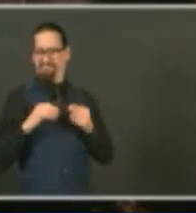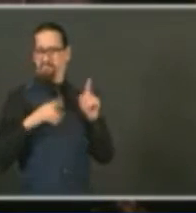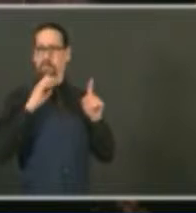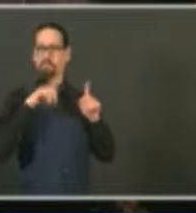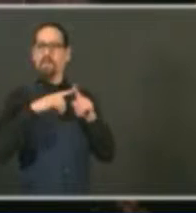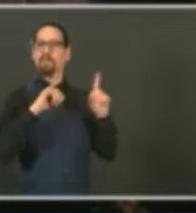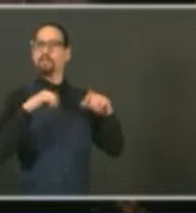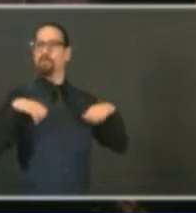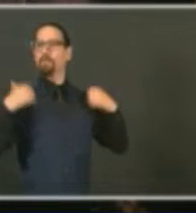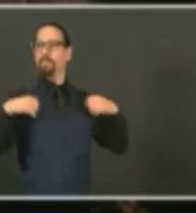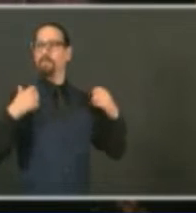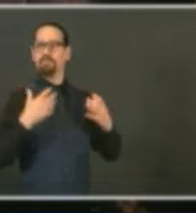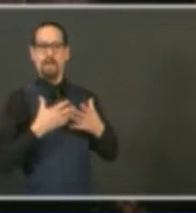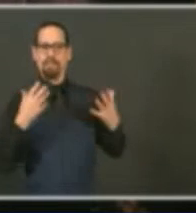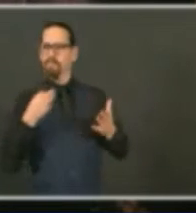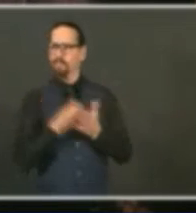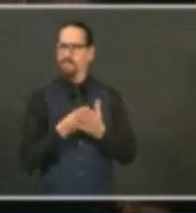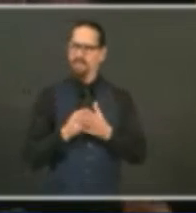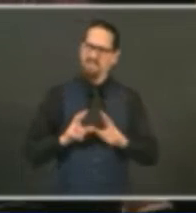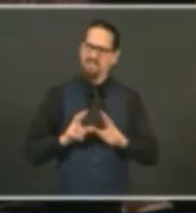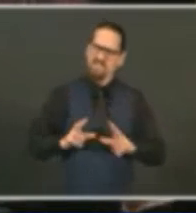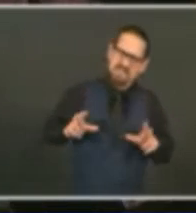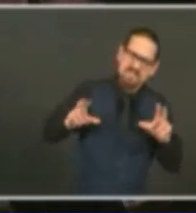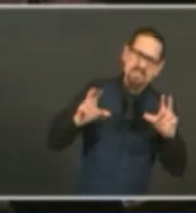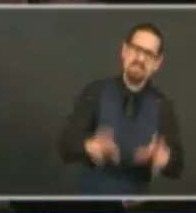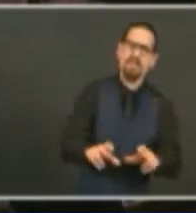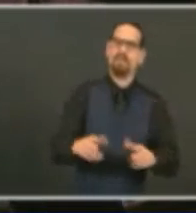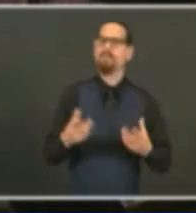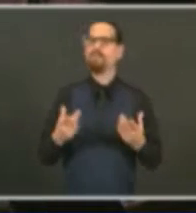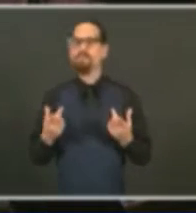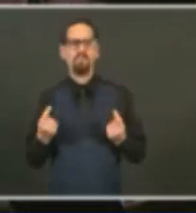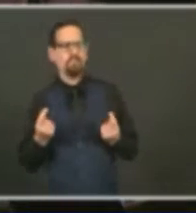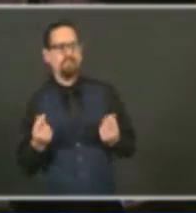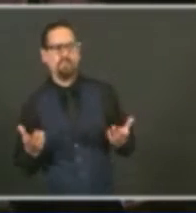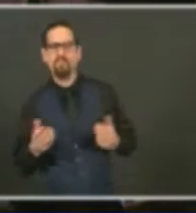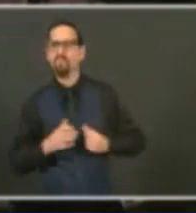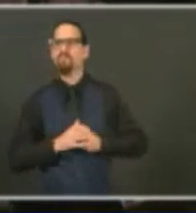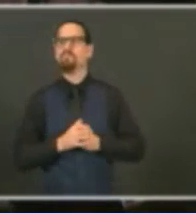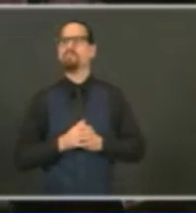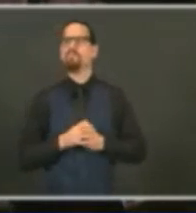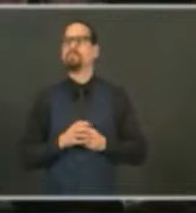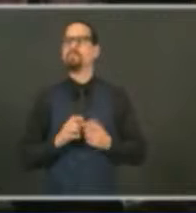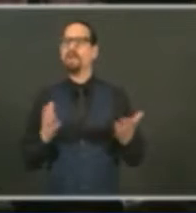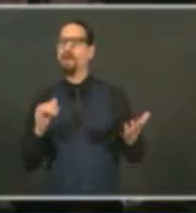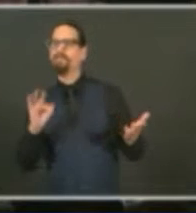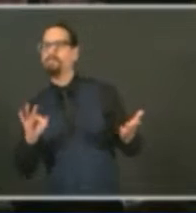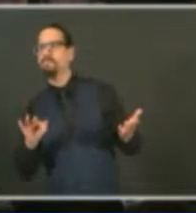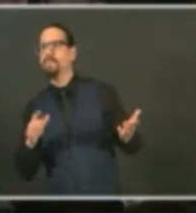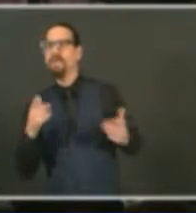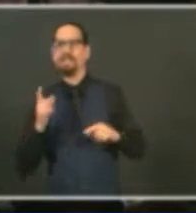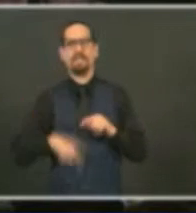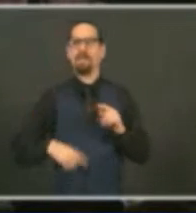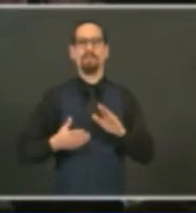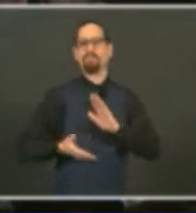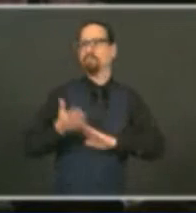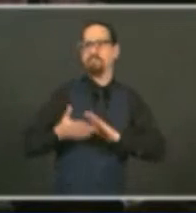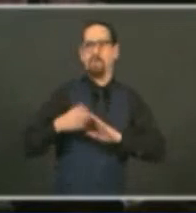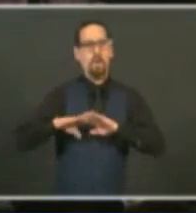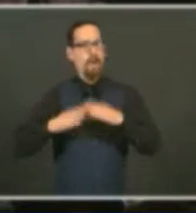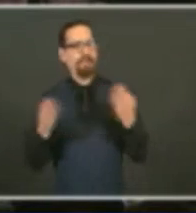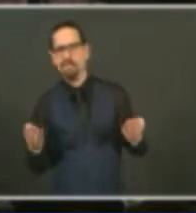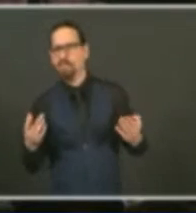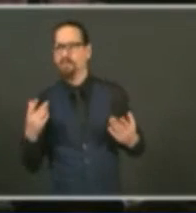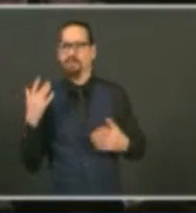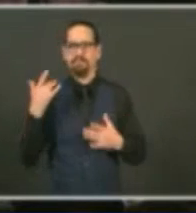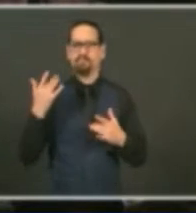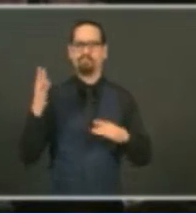money invested, allow themselves to be placed involuntarily into extinction at the hands of a government who appears to be just picking and